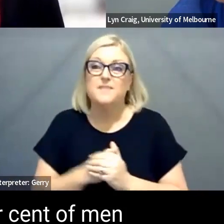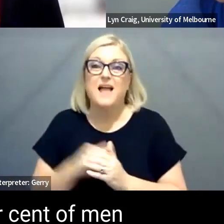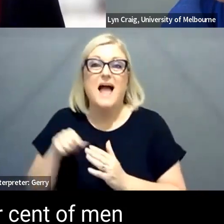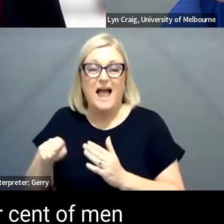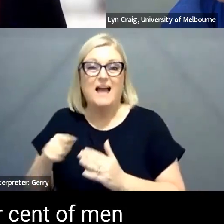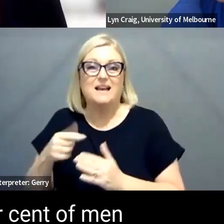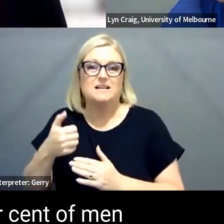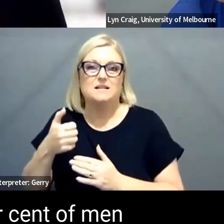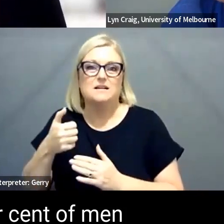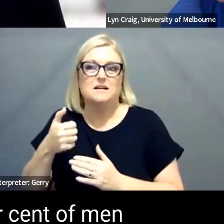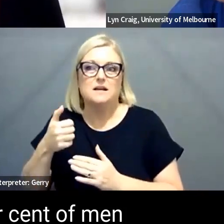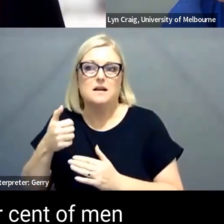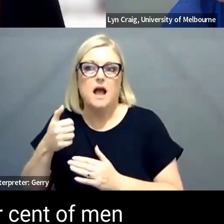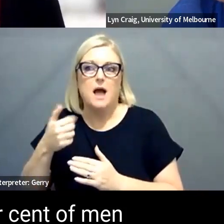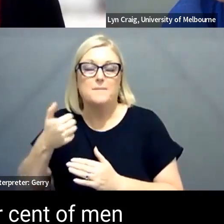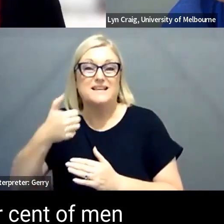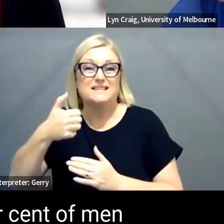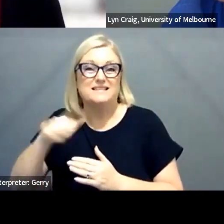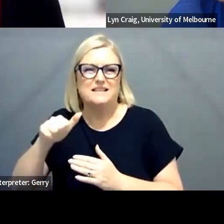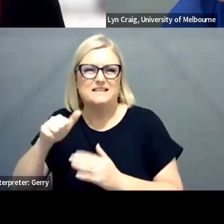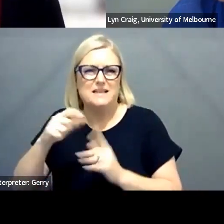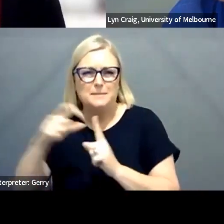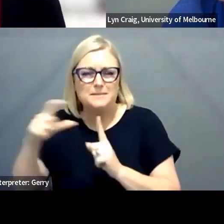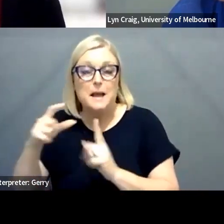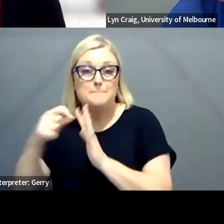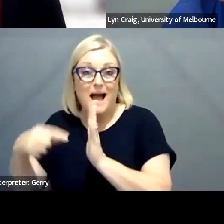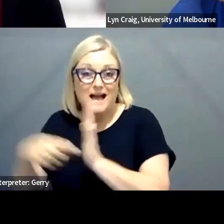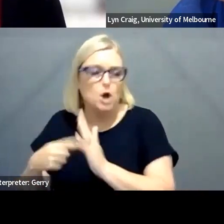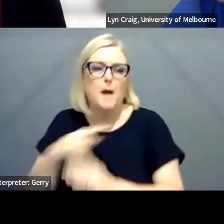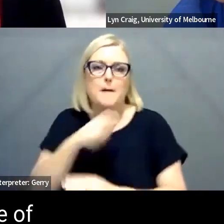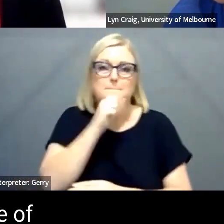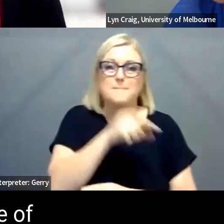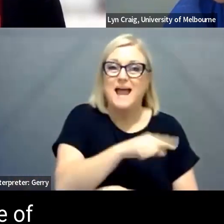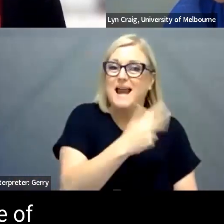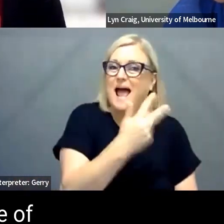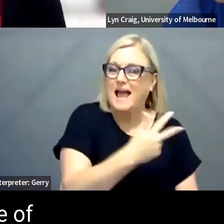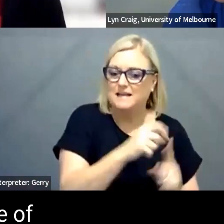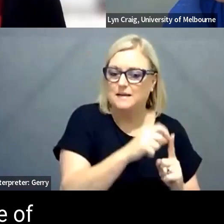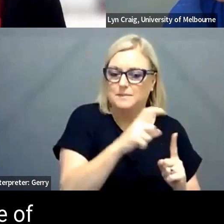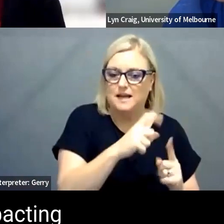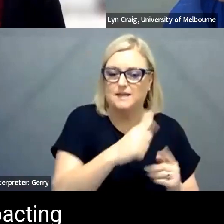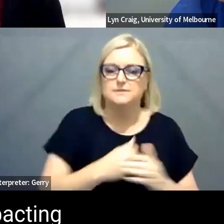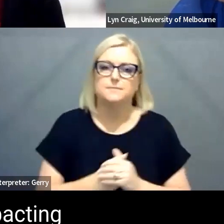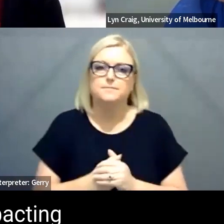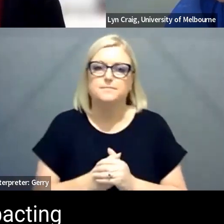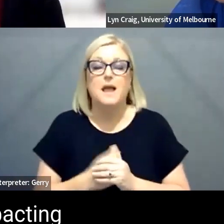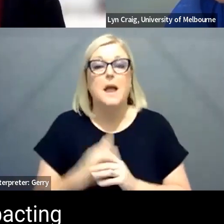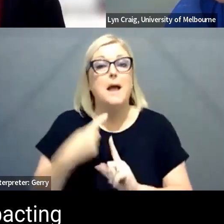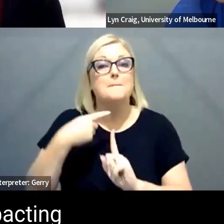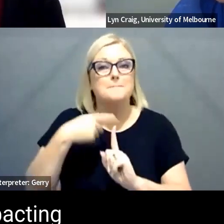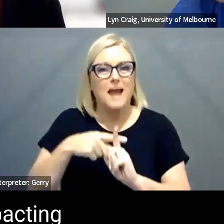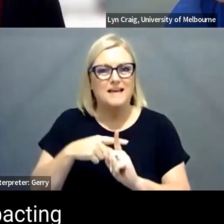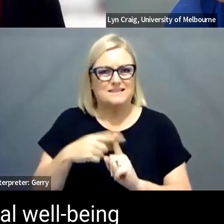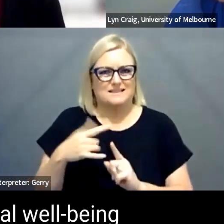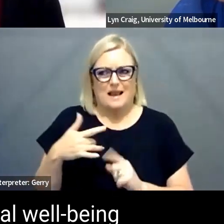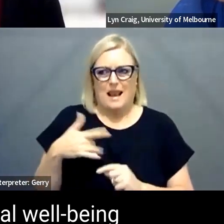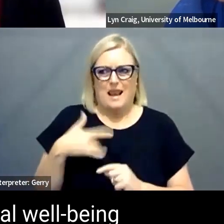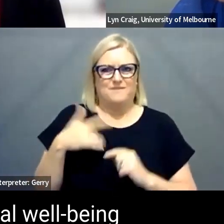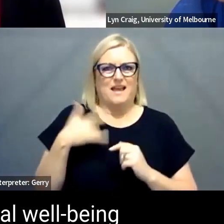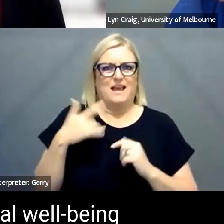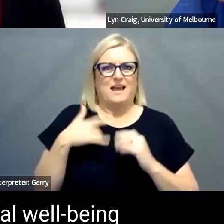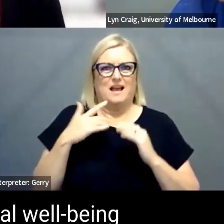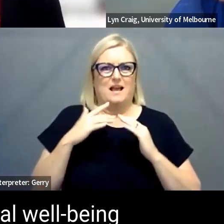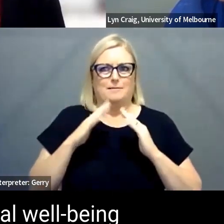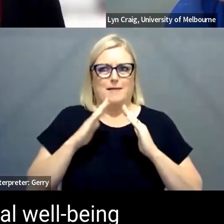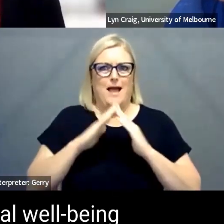to 18% of men with dependents at home. And the nature of living arrangements was also impacting financial wellbeing. So